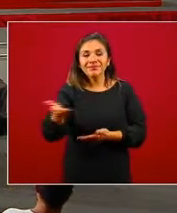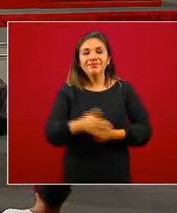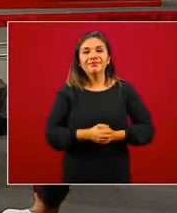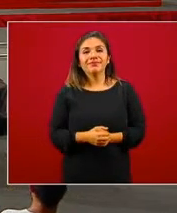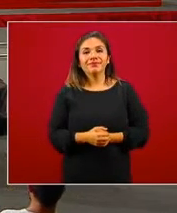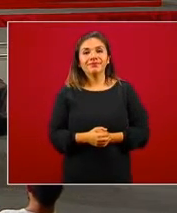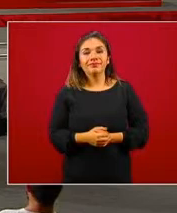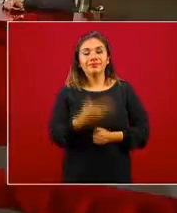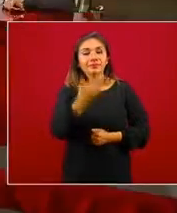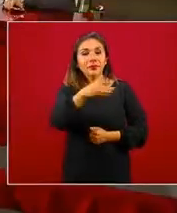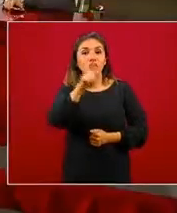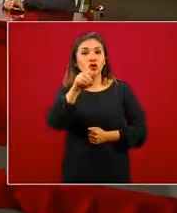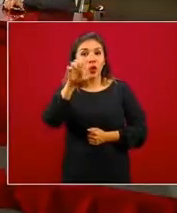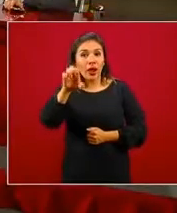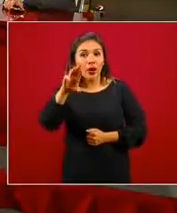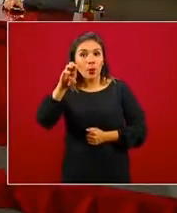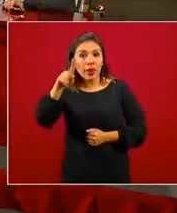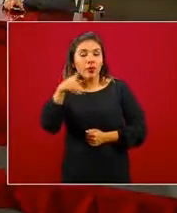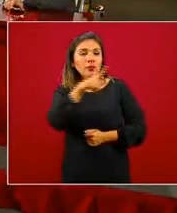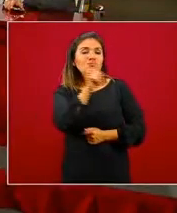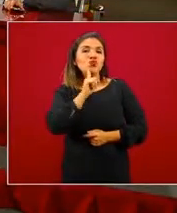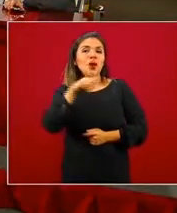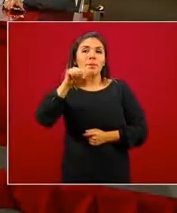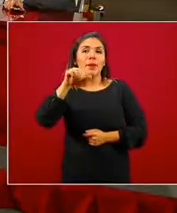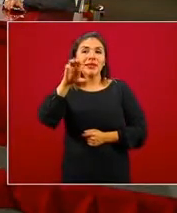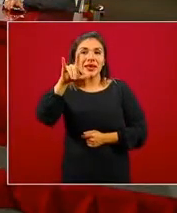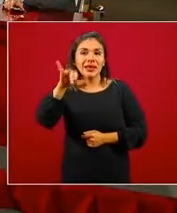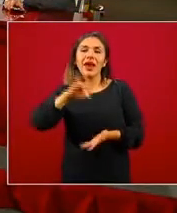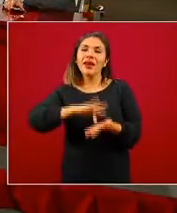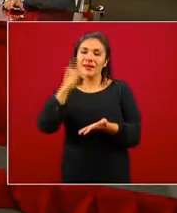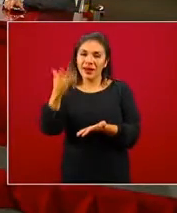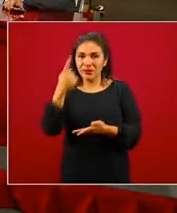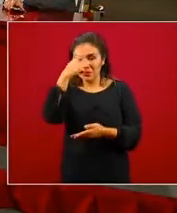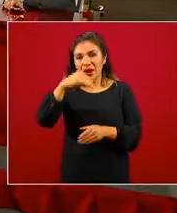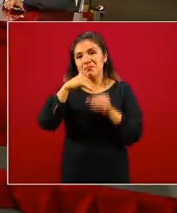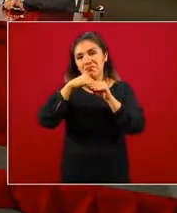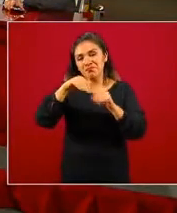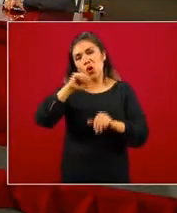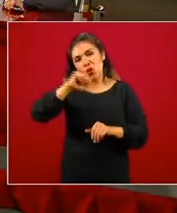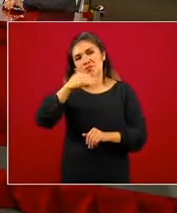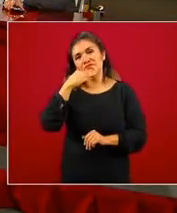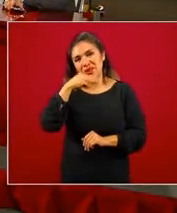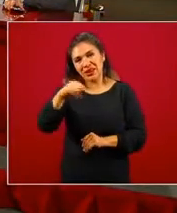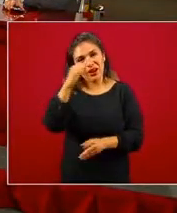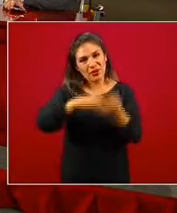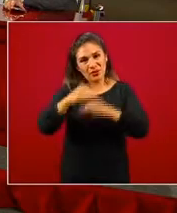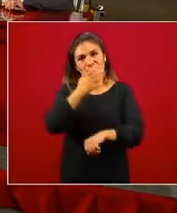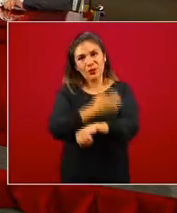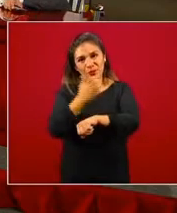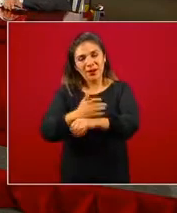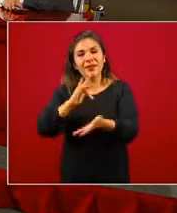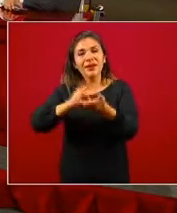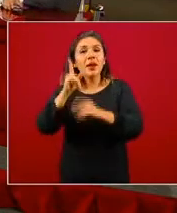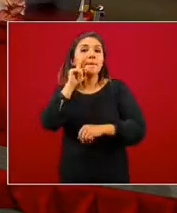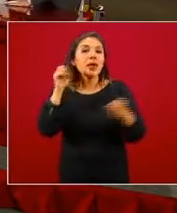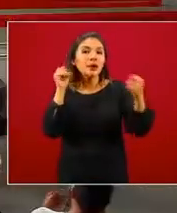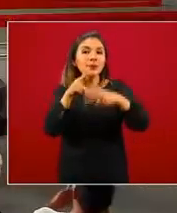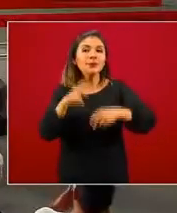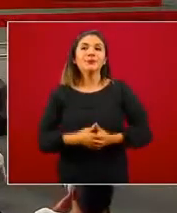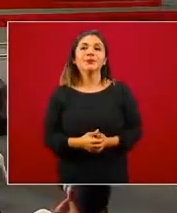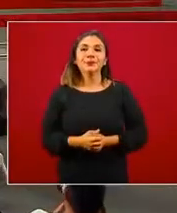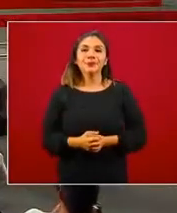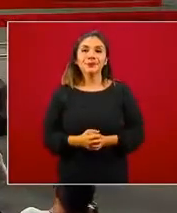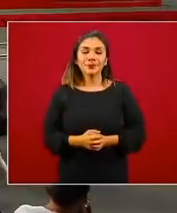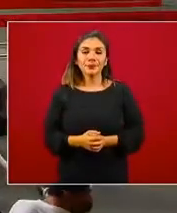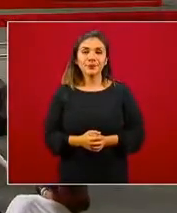conferences. Thank you so much. Soy Revledo, Marcelina. Thank you so much for your important message. Jose Luis Ricardo, thank you for being